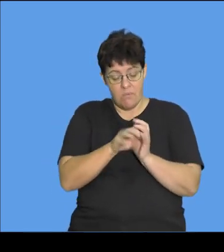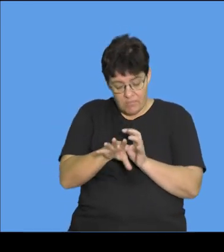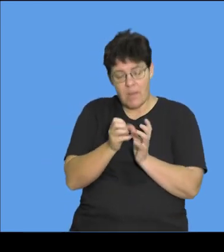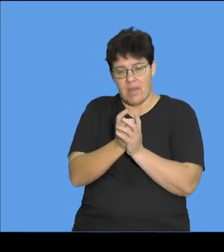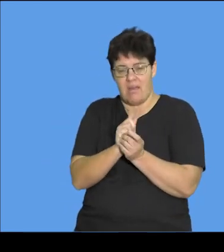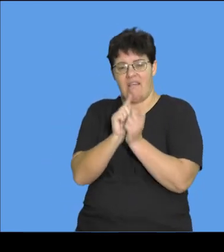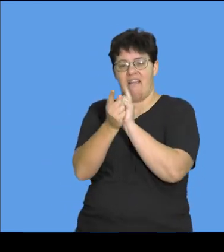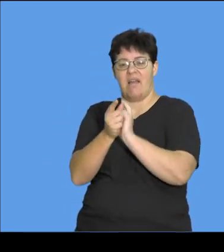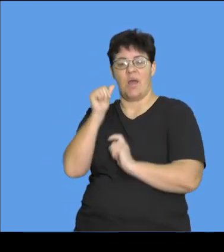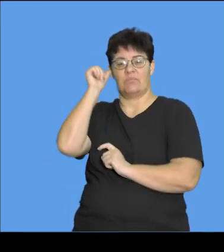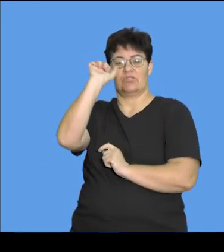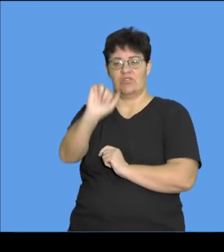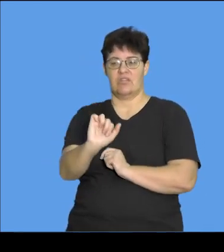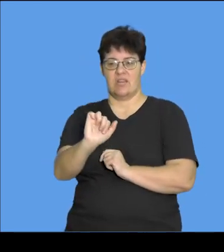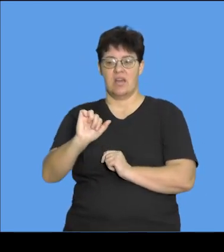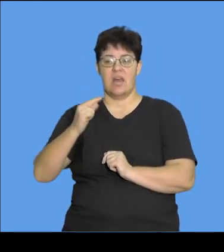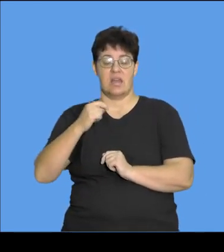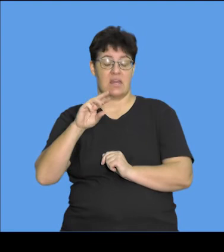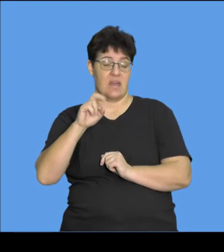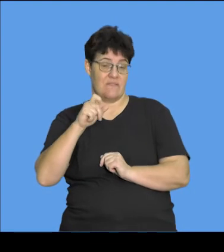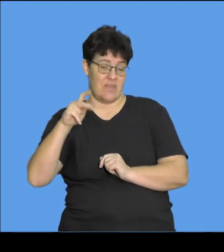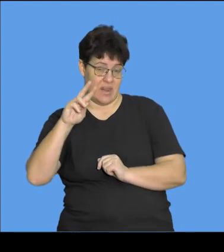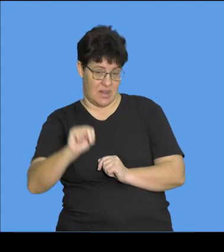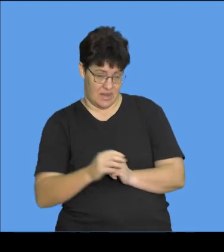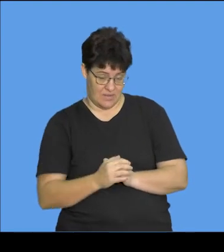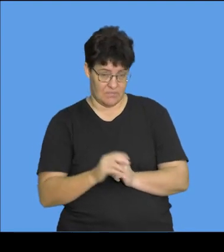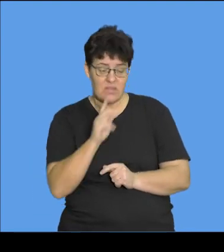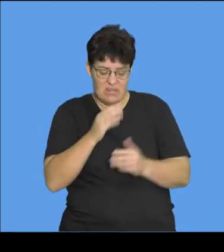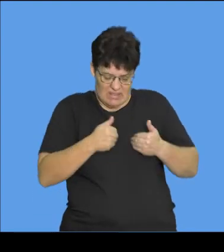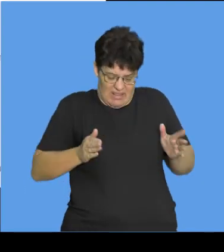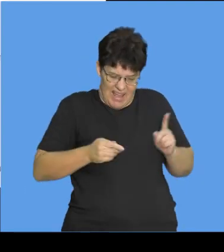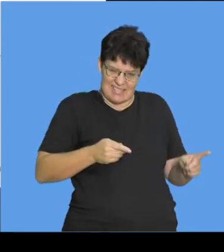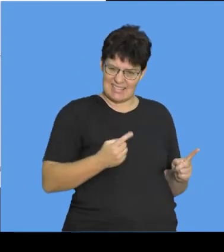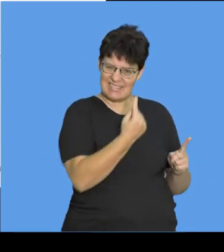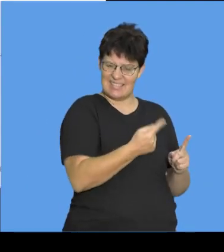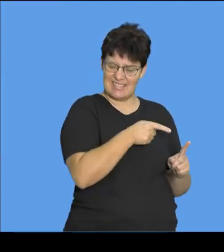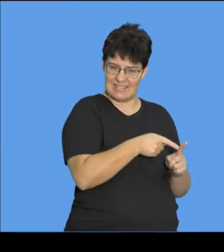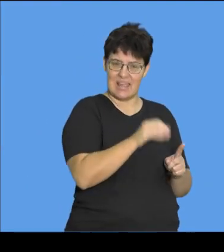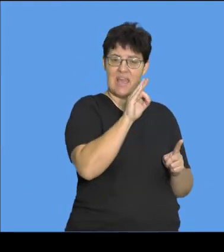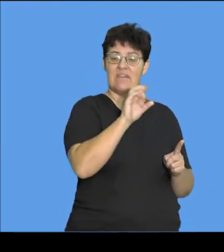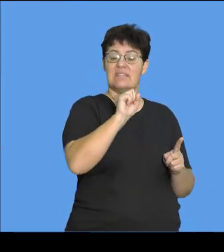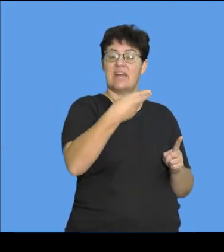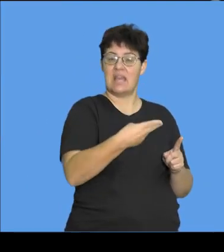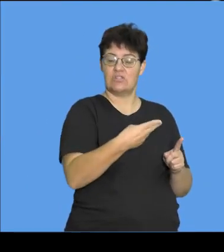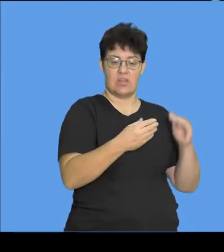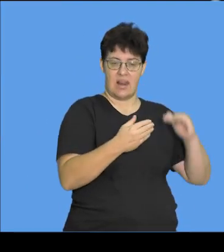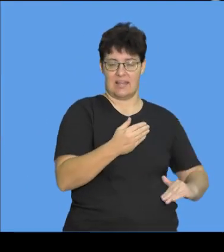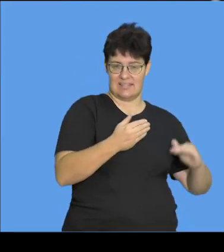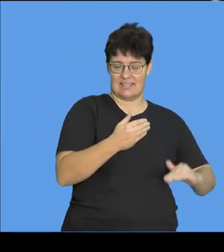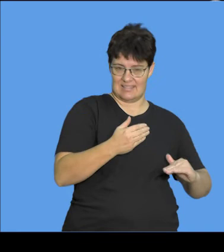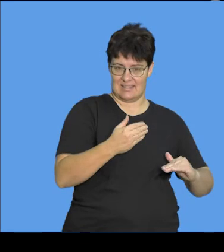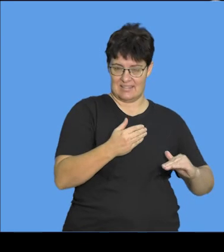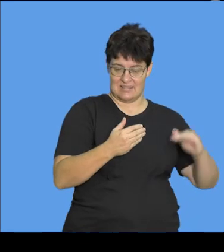try and identify FSH. So we see that at the start of the cycle, the FSH levels decrease, and as